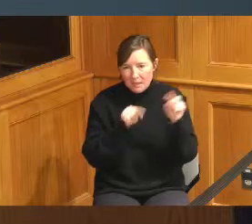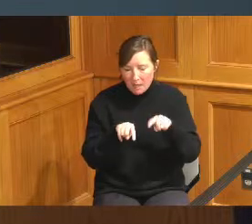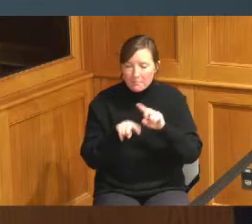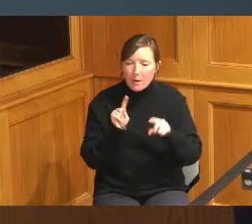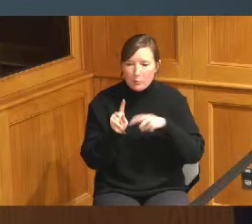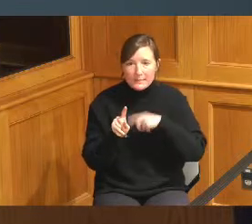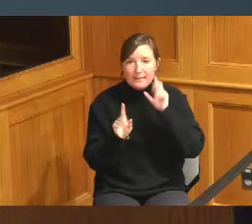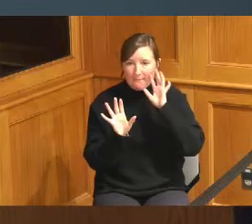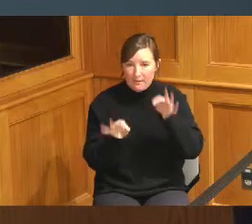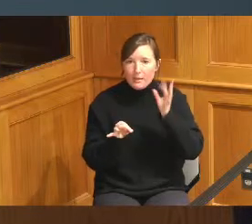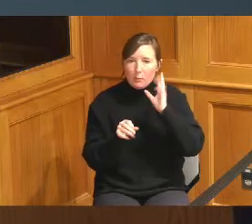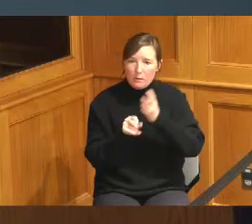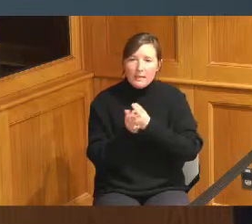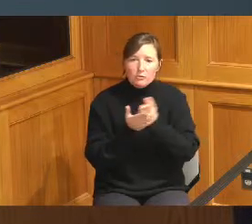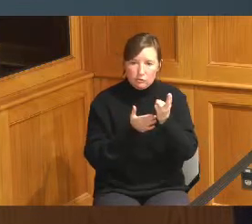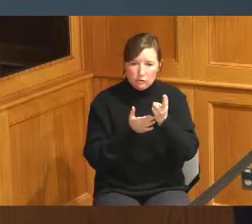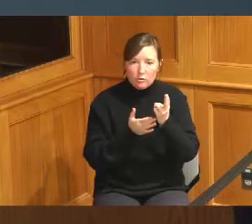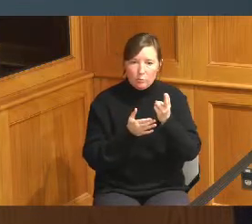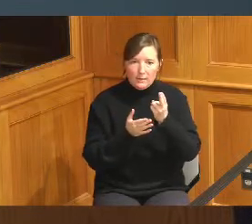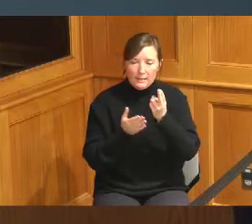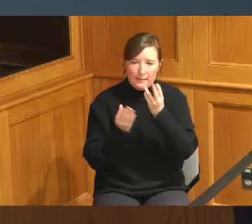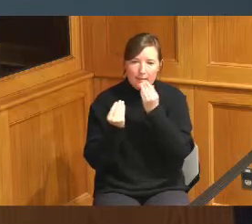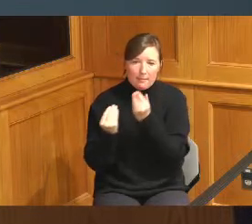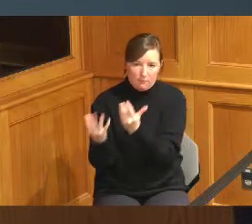that we get that to them.